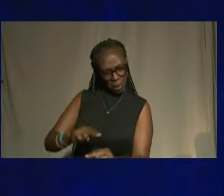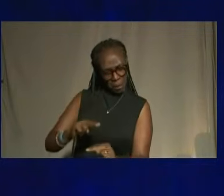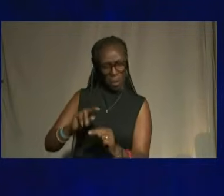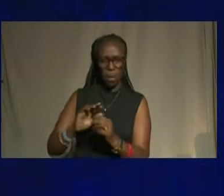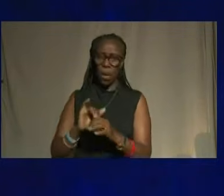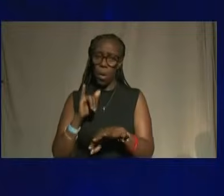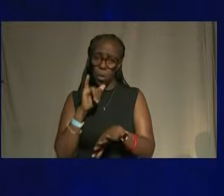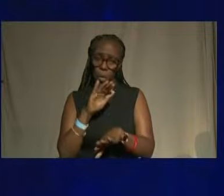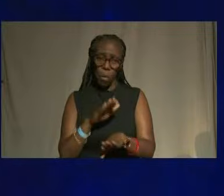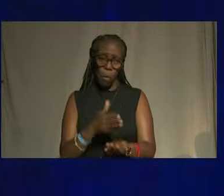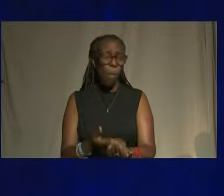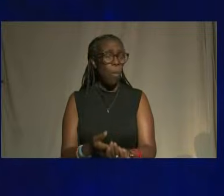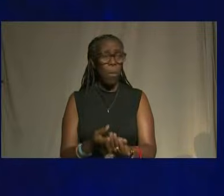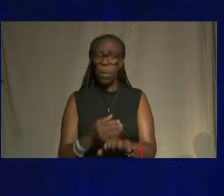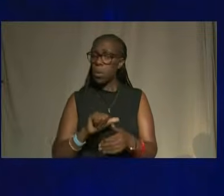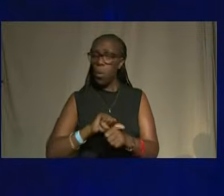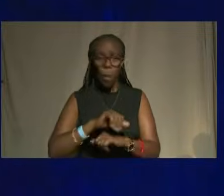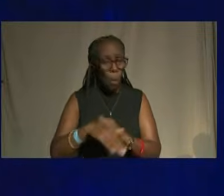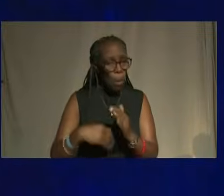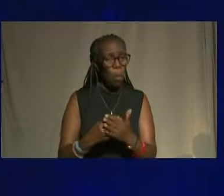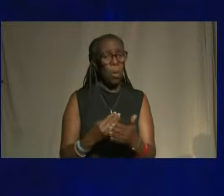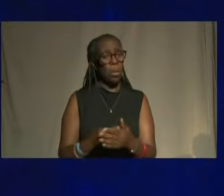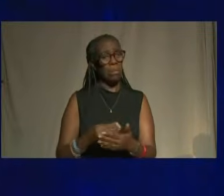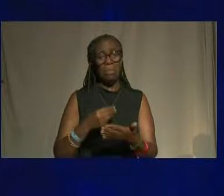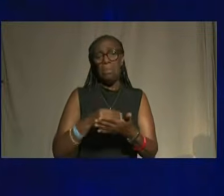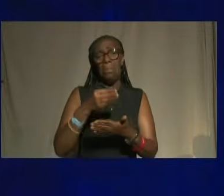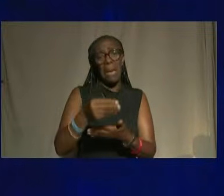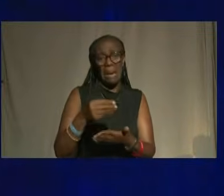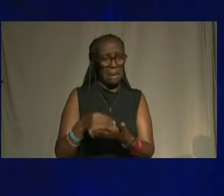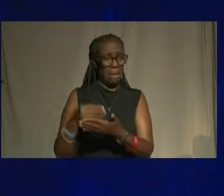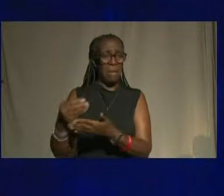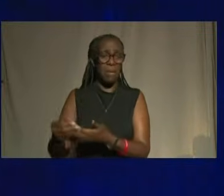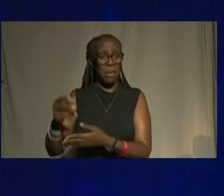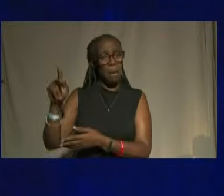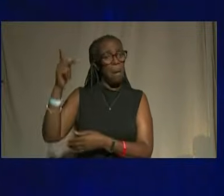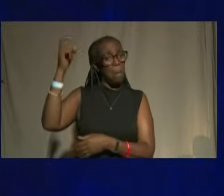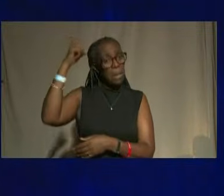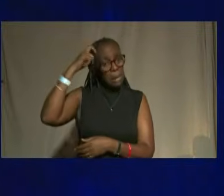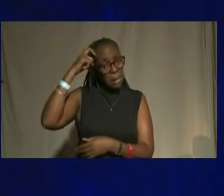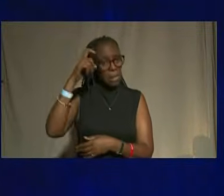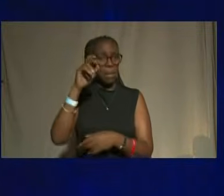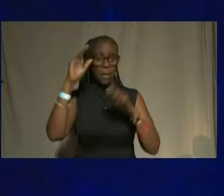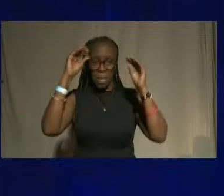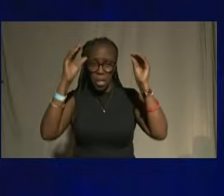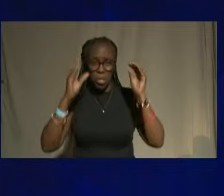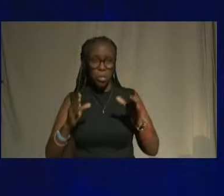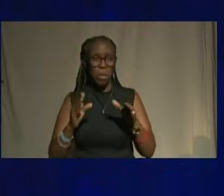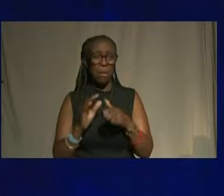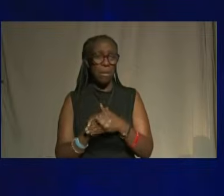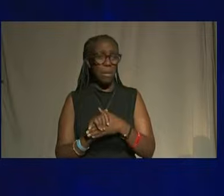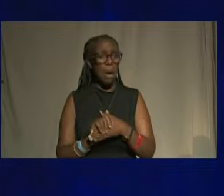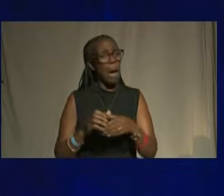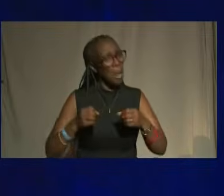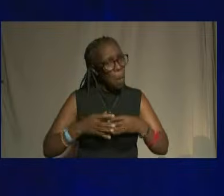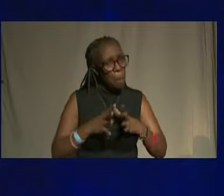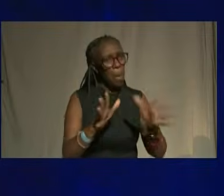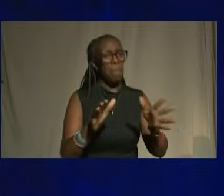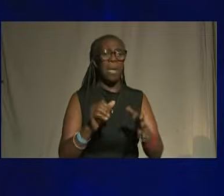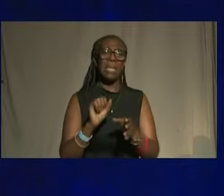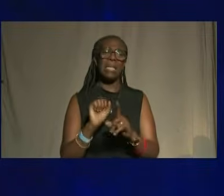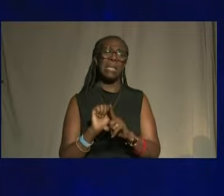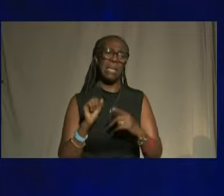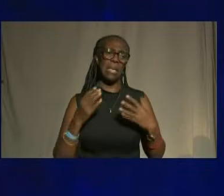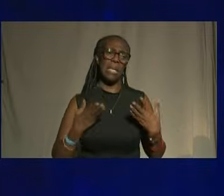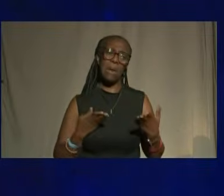our police officers, our public servants get to enjoy some of the benefits of years